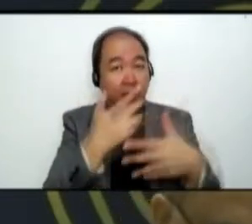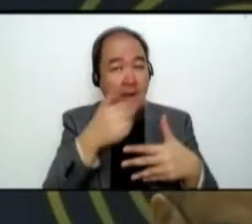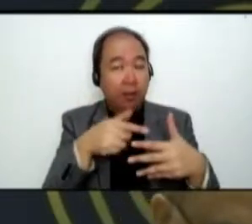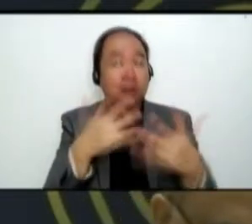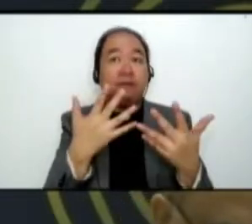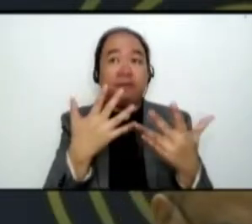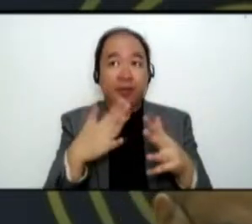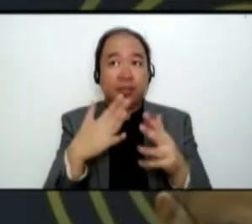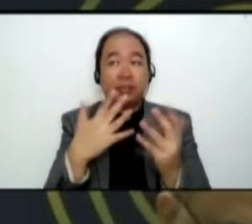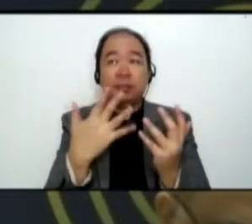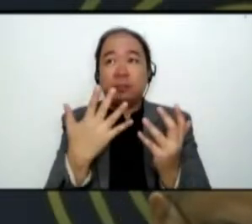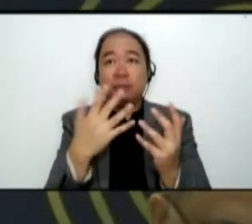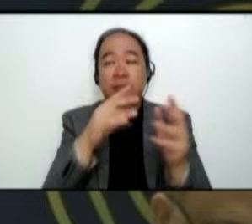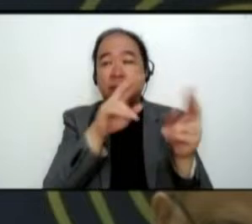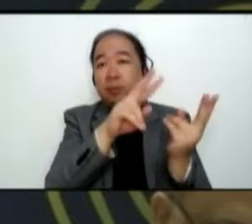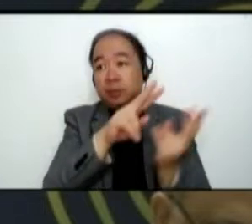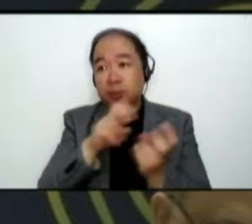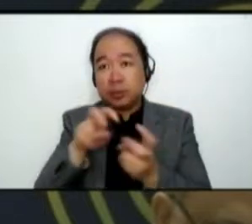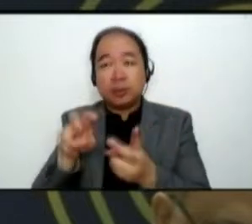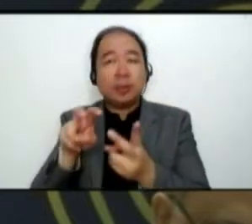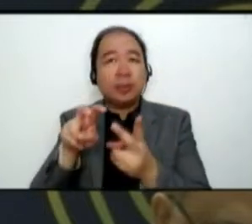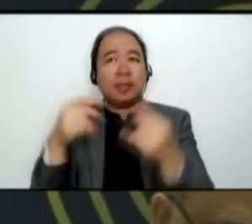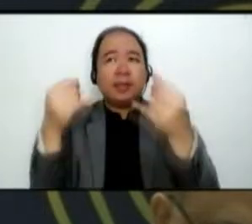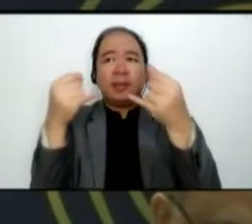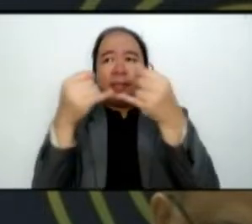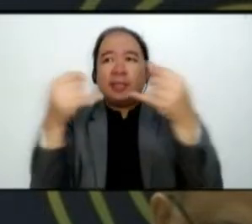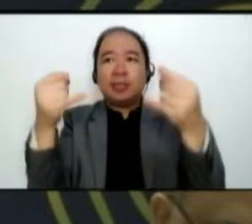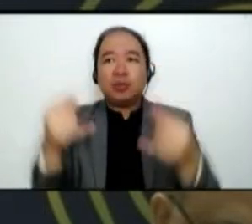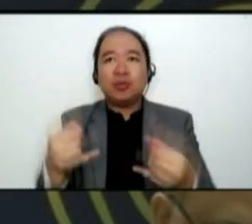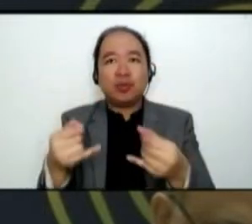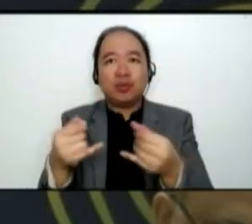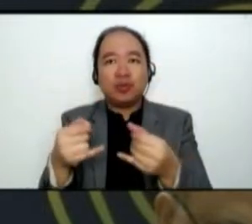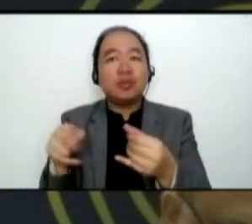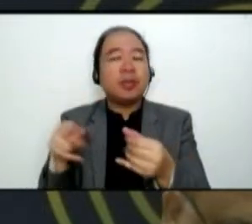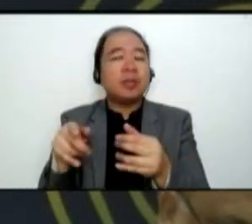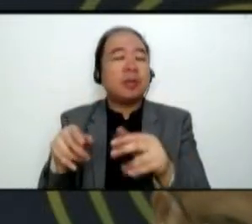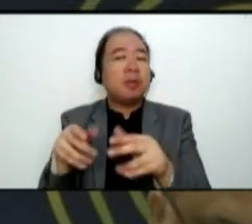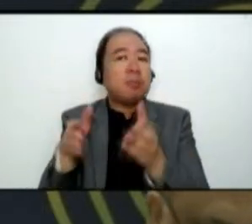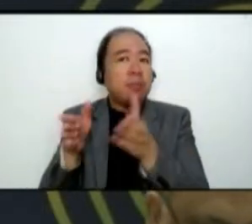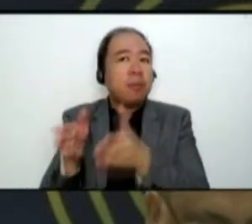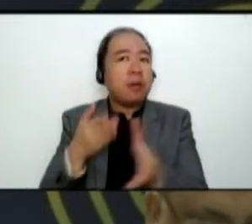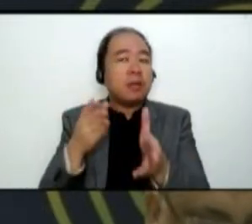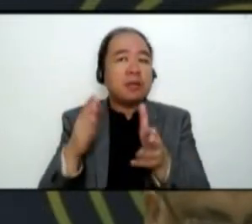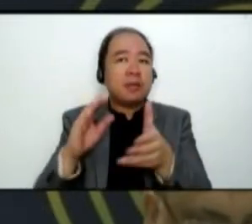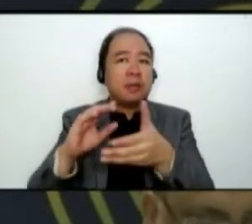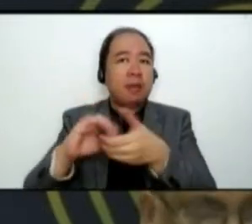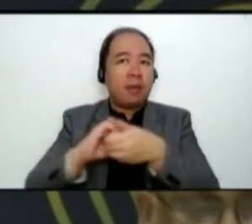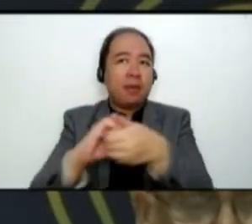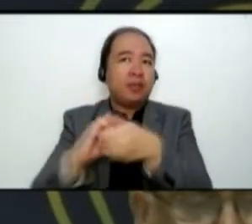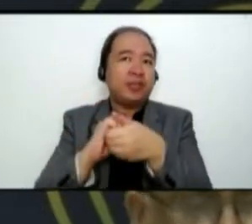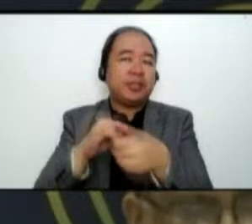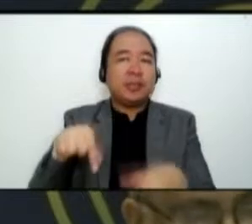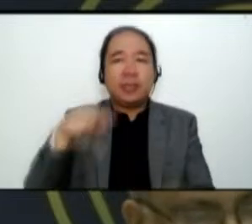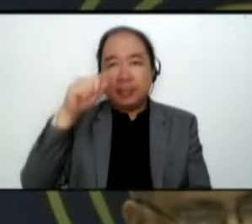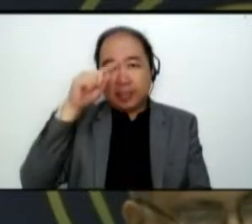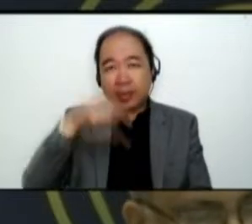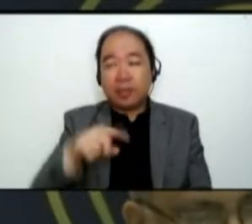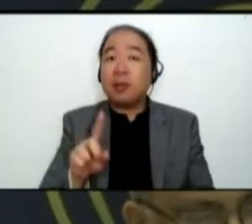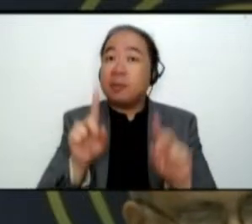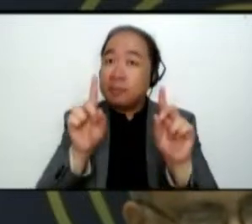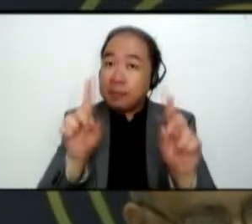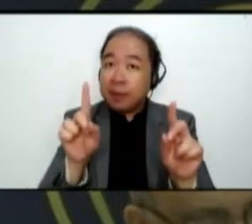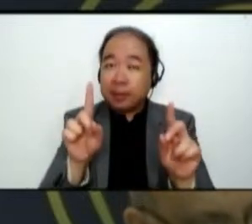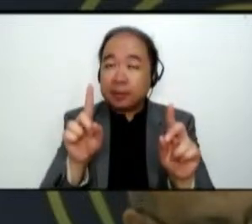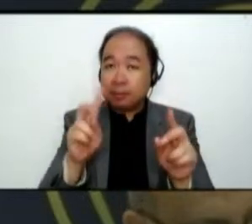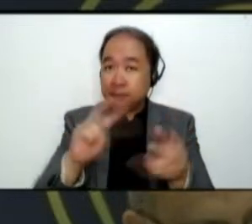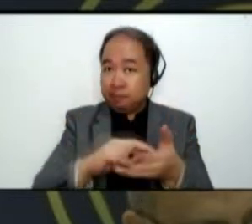institutionalized into planning agency in Thailand. But with that, it doesn't guarantee that the use of NTA